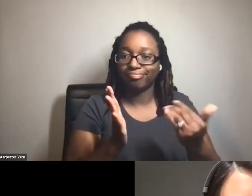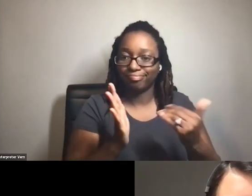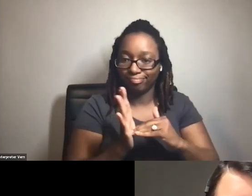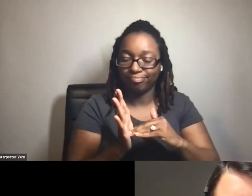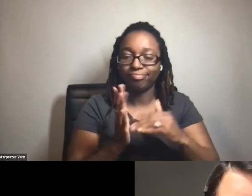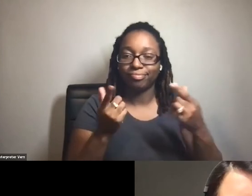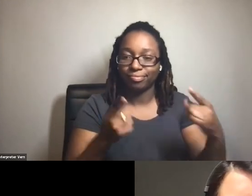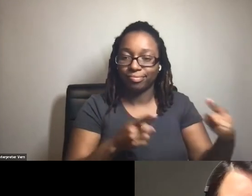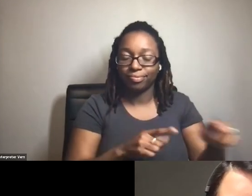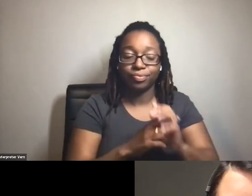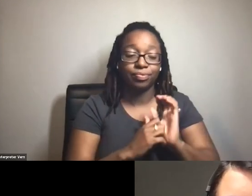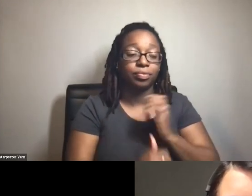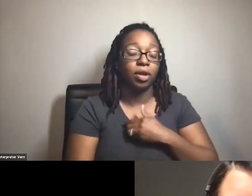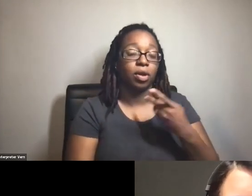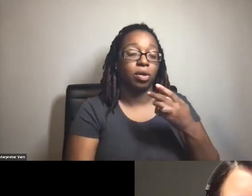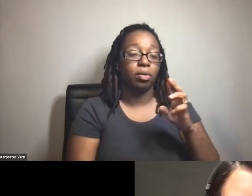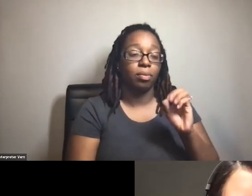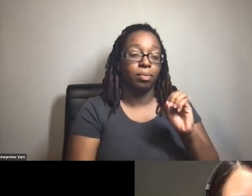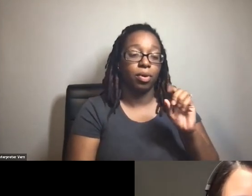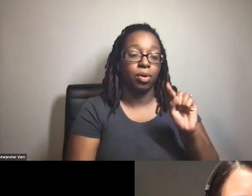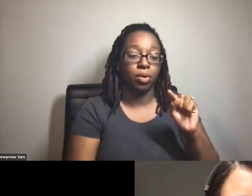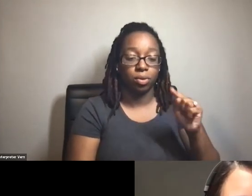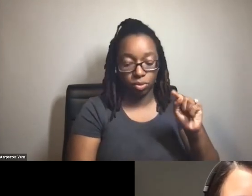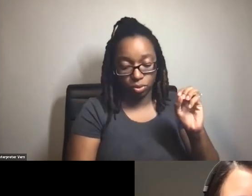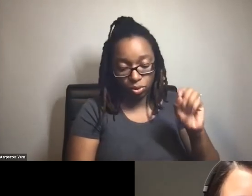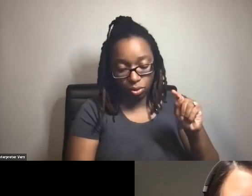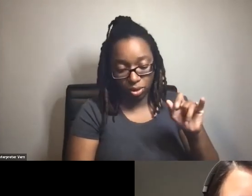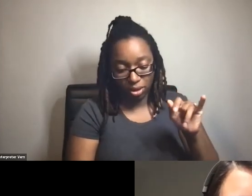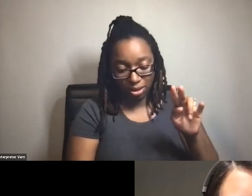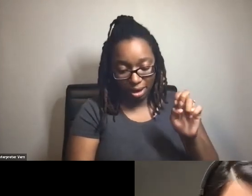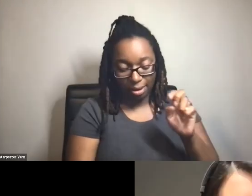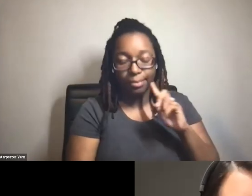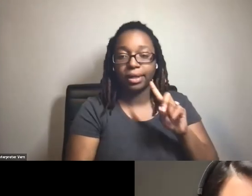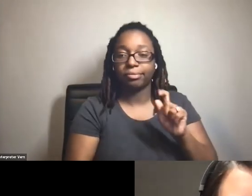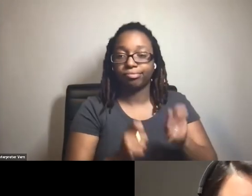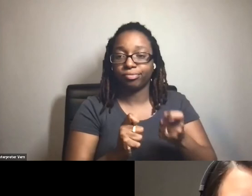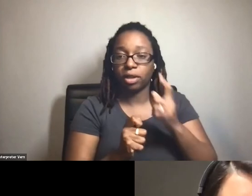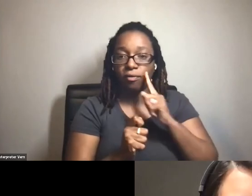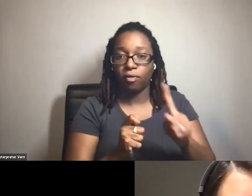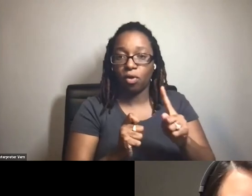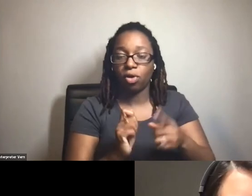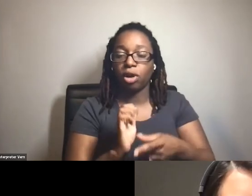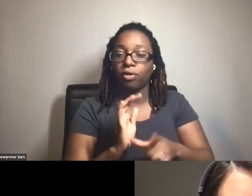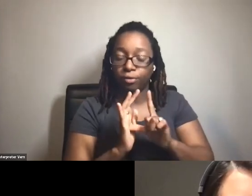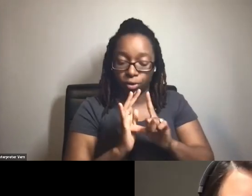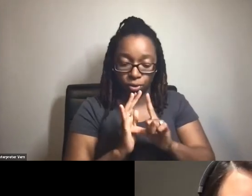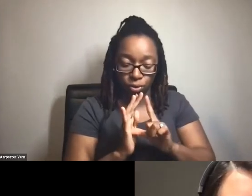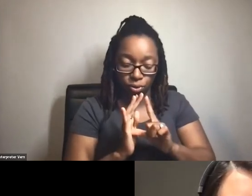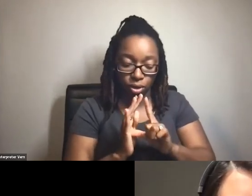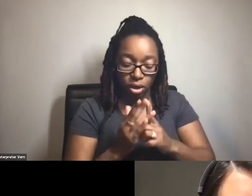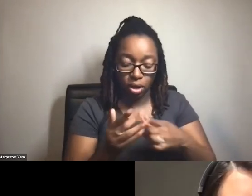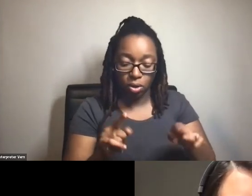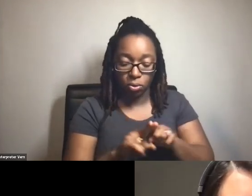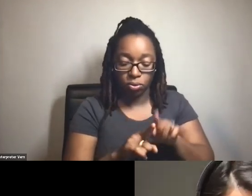prototype differs from this in that our prototype is customized for review imagery, and it also incorporates